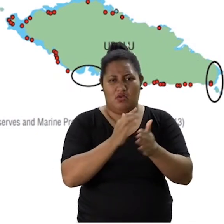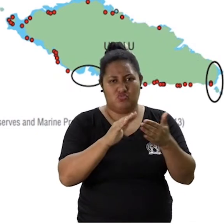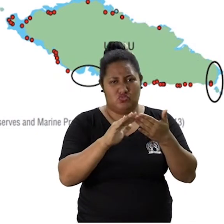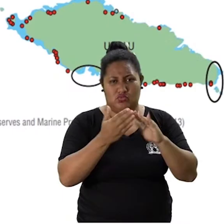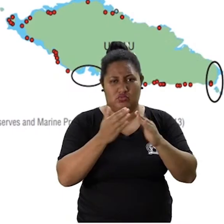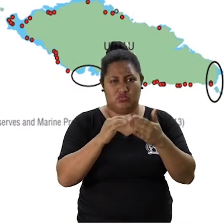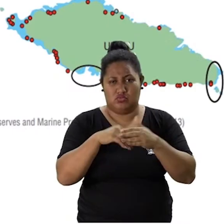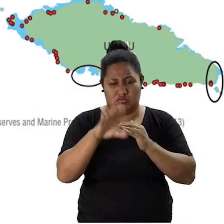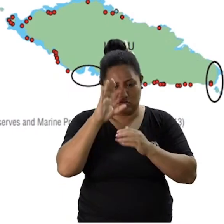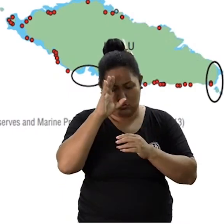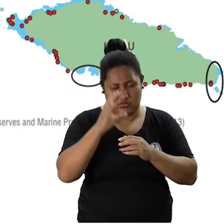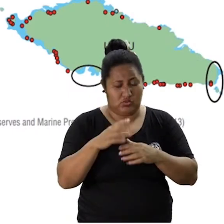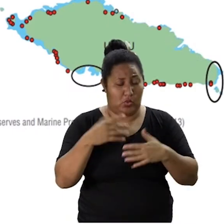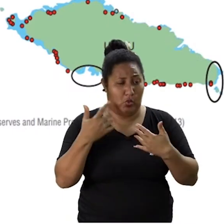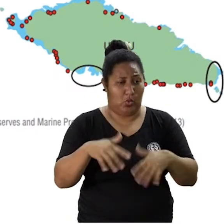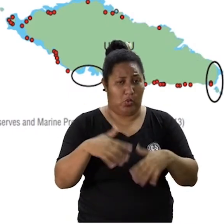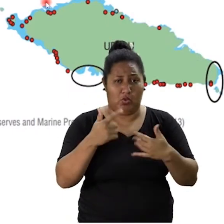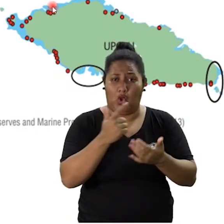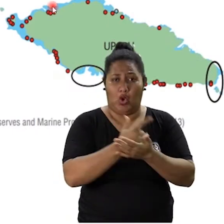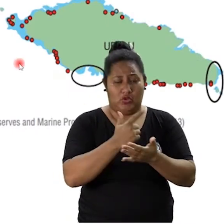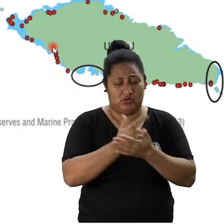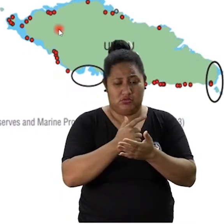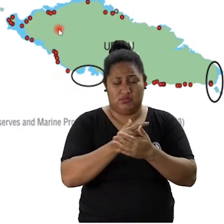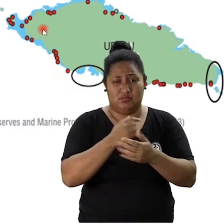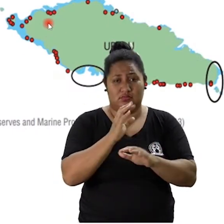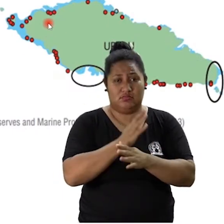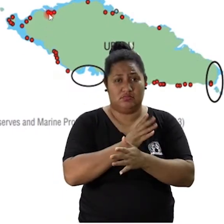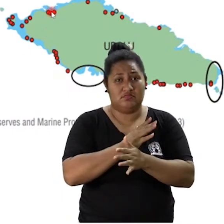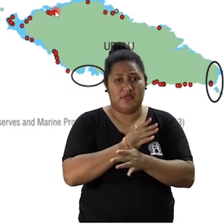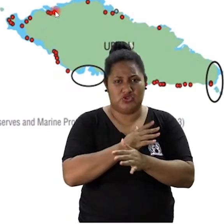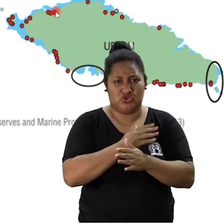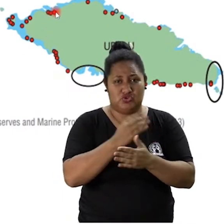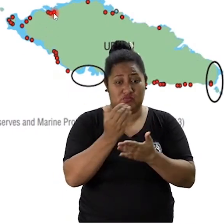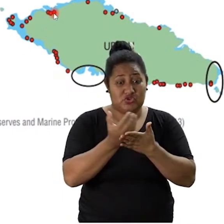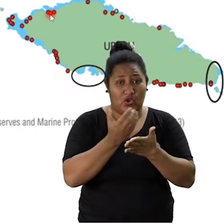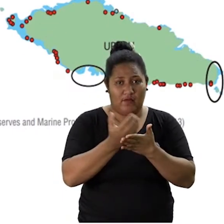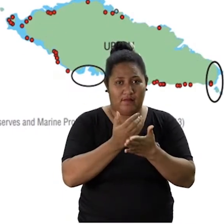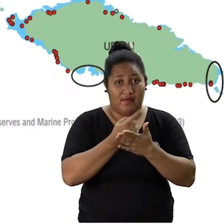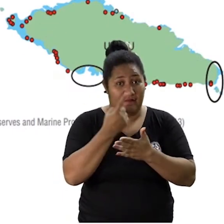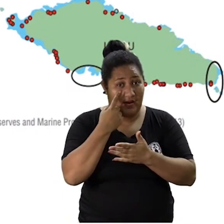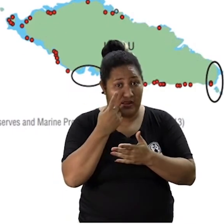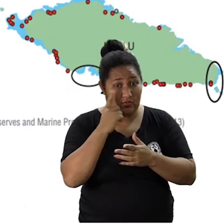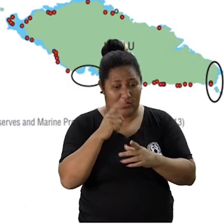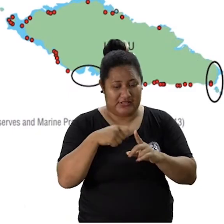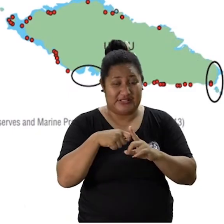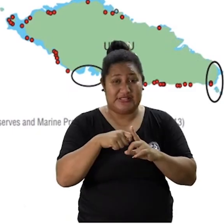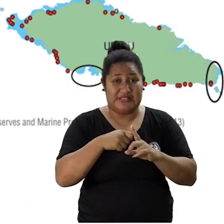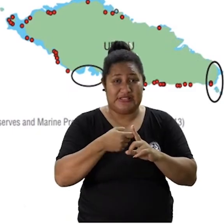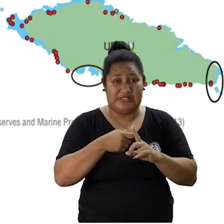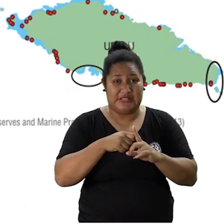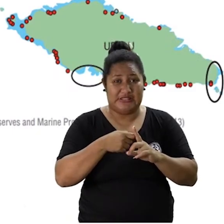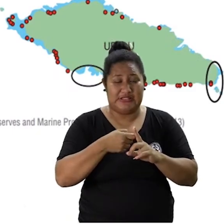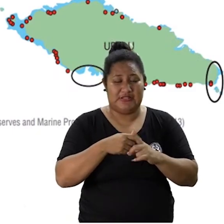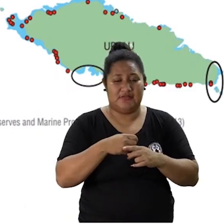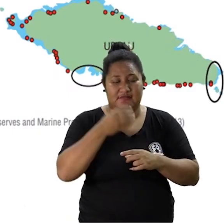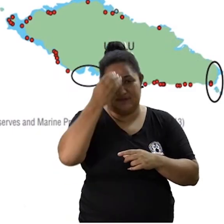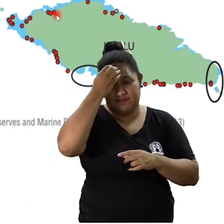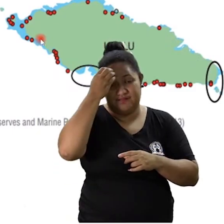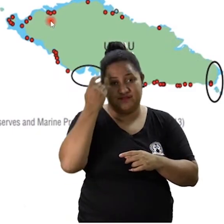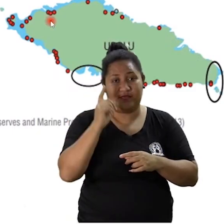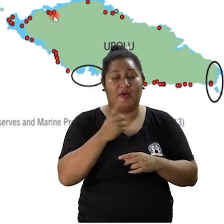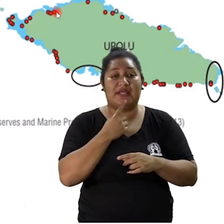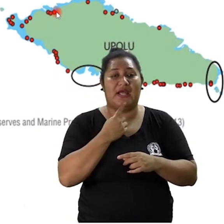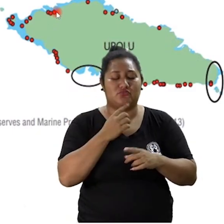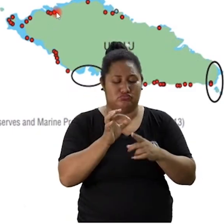tunu. Wa ila tātou leata lea. Fish reserves, nai whaali mai le ki. Ia, nai lan